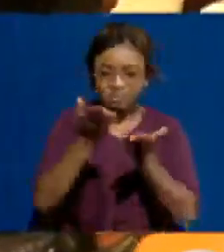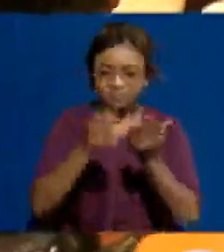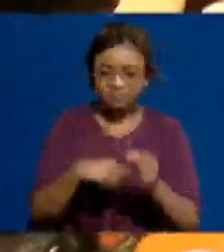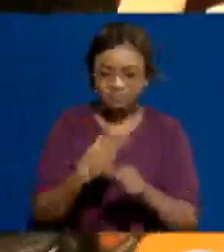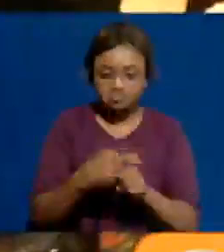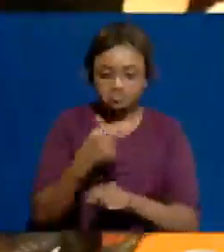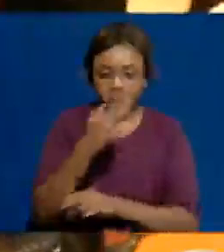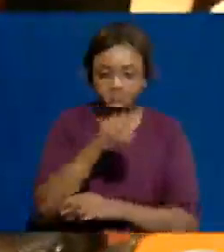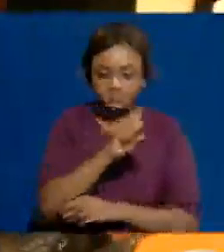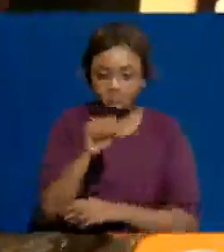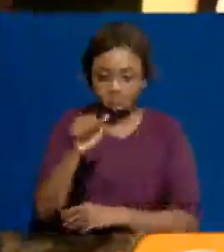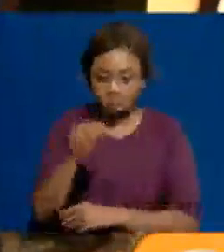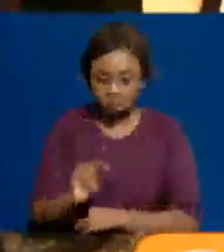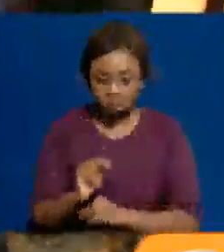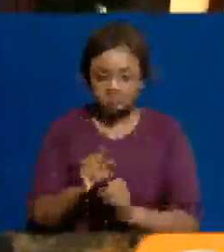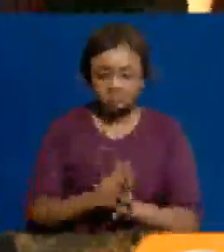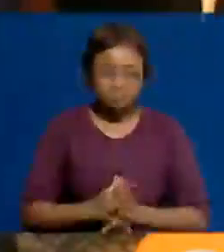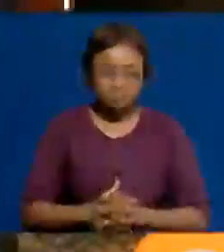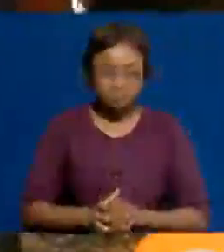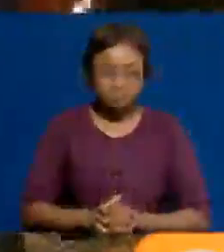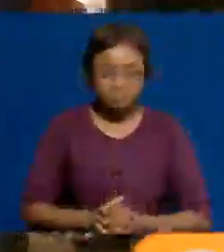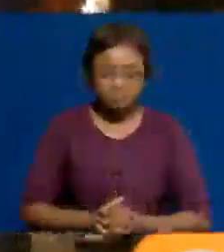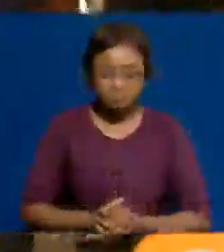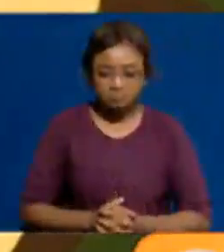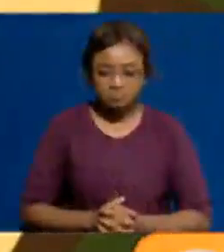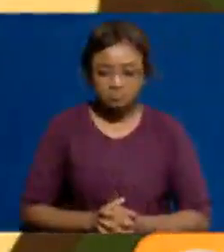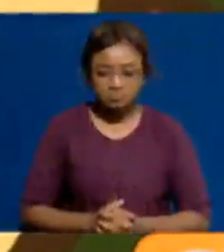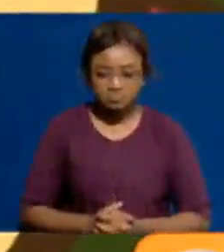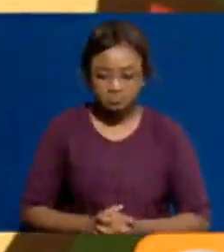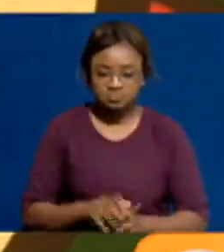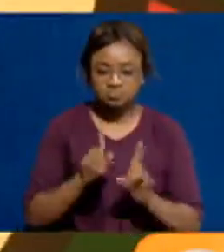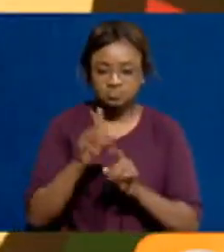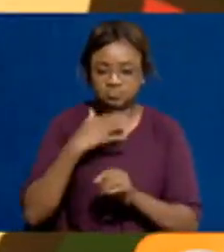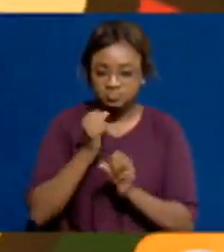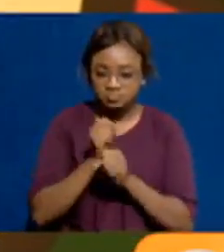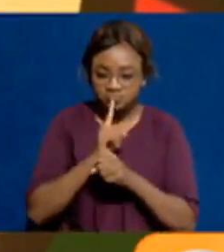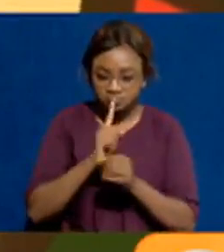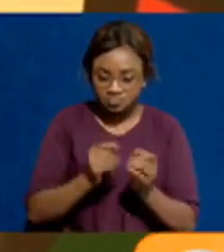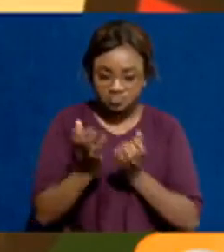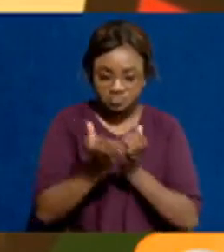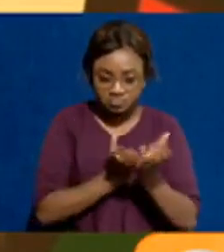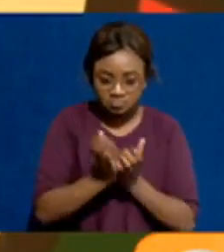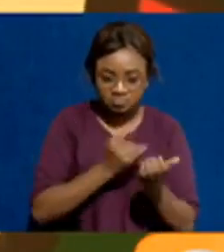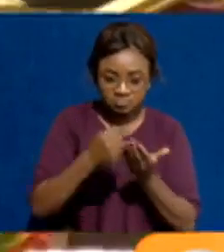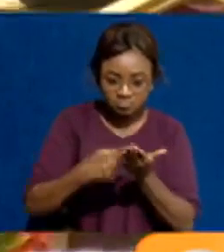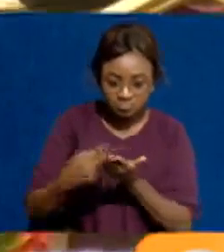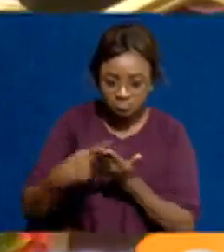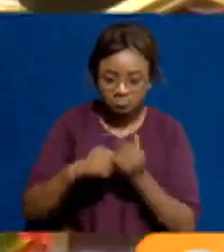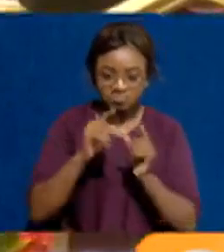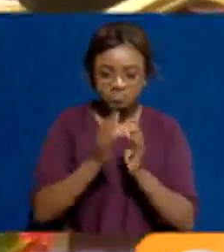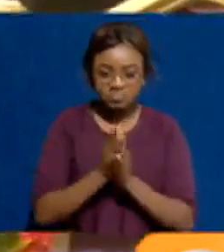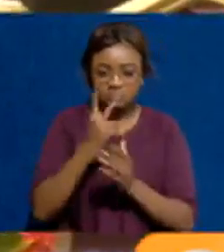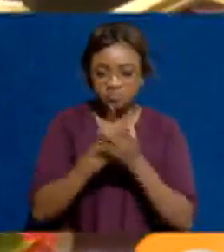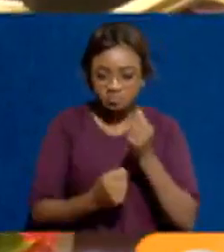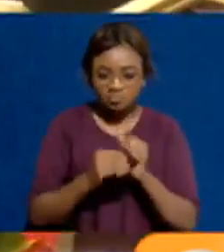the urgent need to position Kenya as the region's investment hub and ensure that business talks with both domestic and foreign